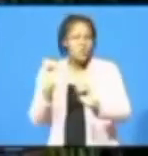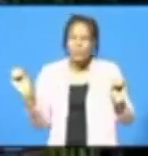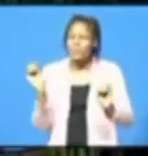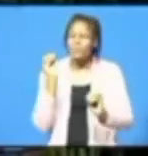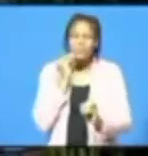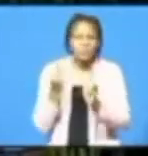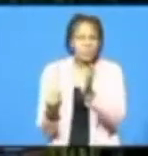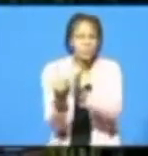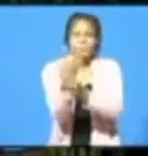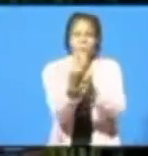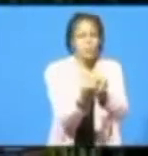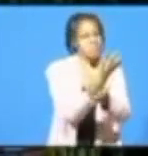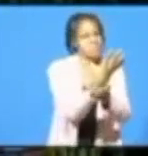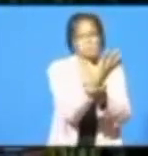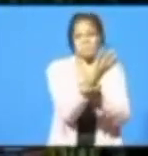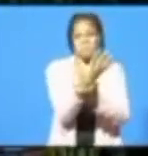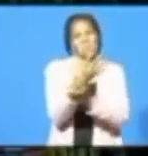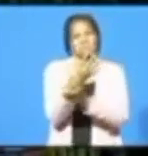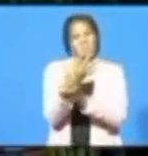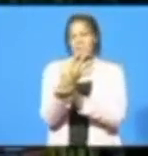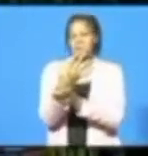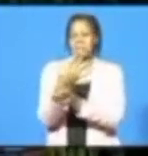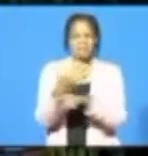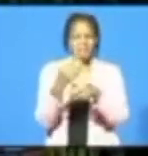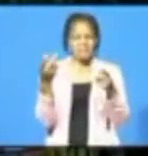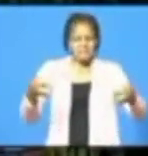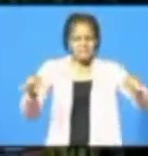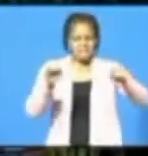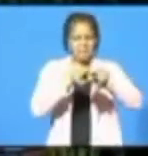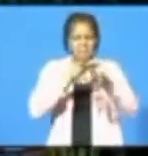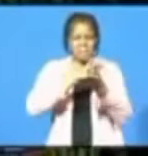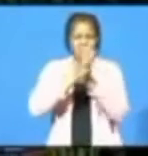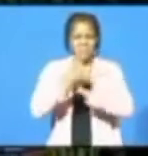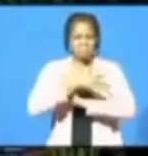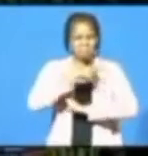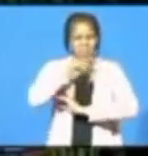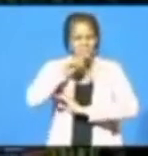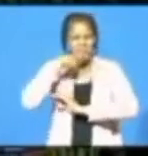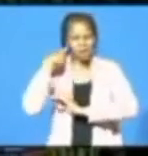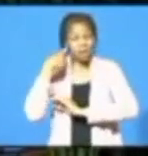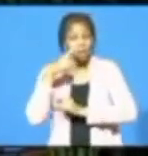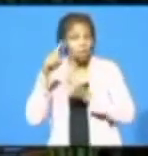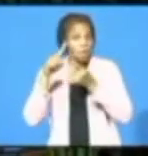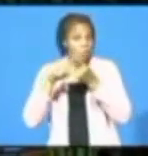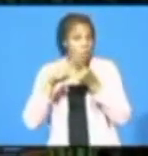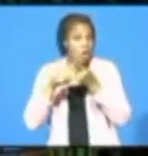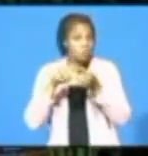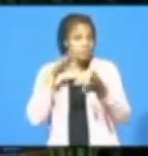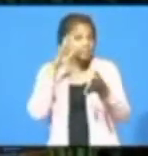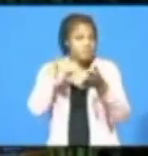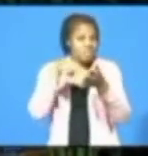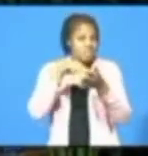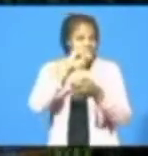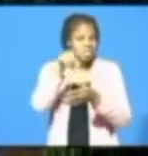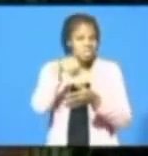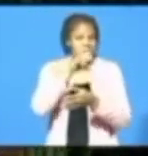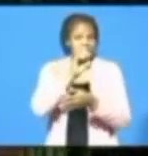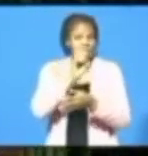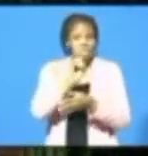entire valley became dry. As a matter of fact, when you study Joshua chapter 6 and